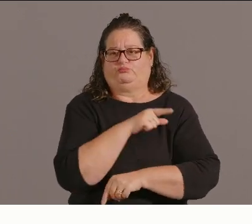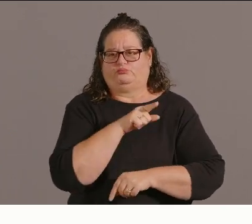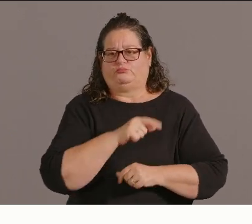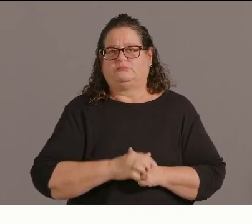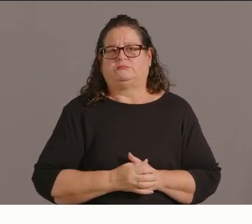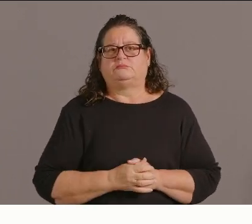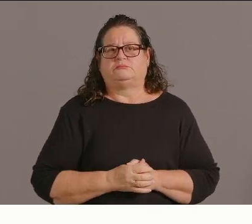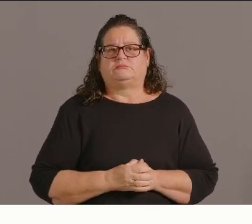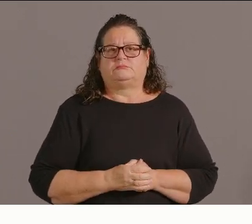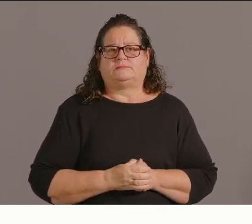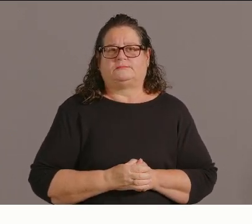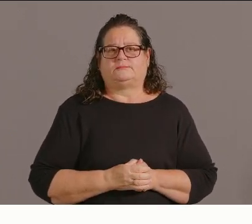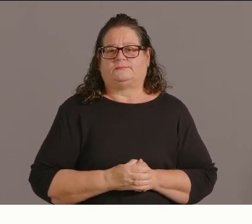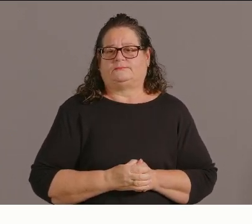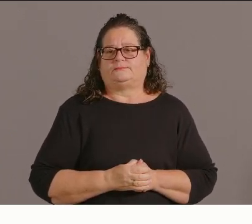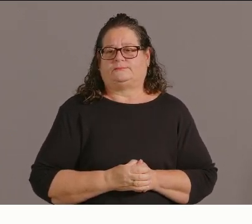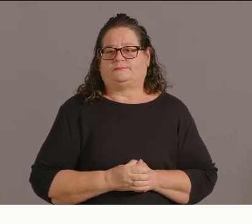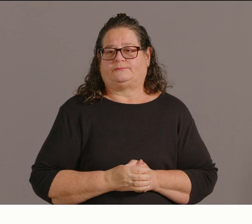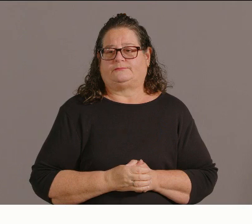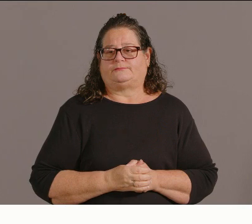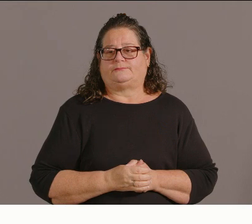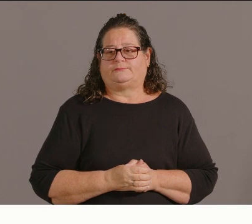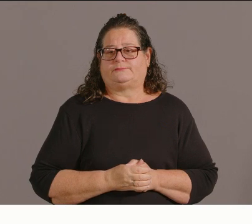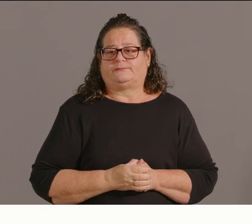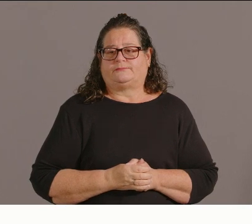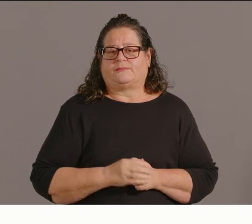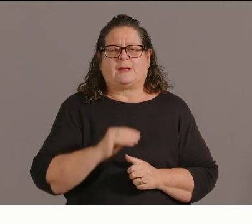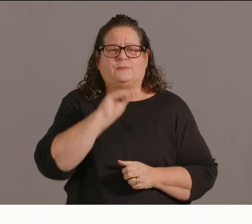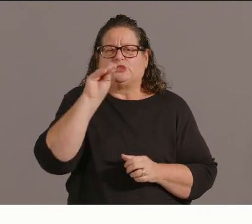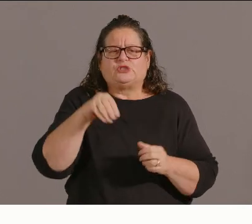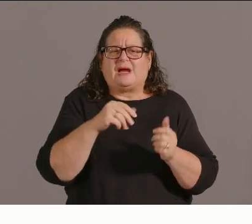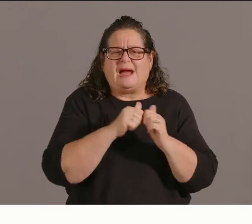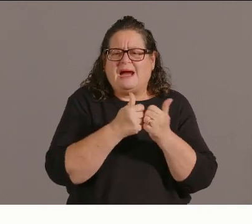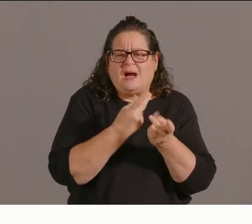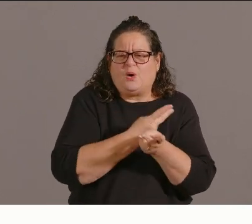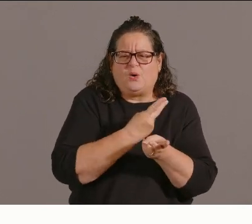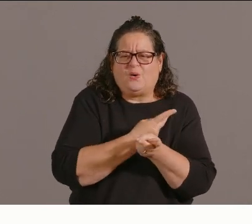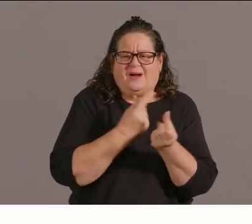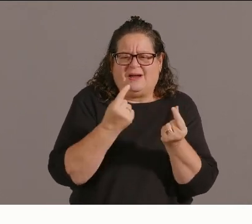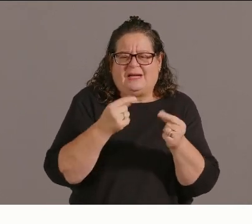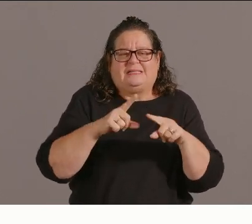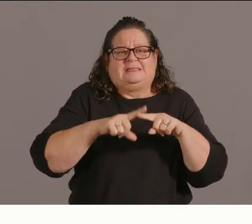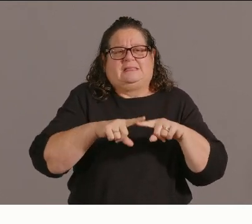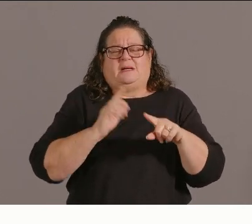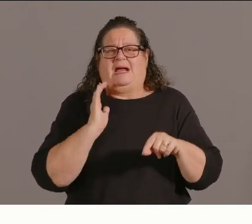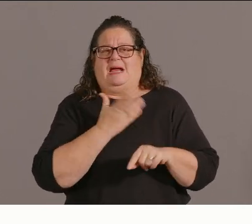our population estimates, so may or may not include winter visitors in those